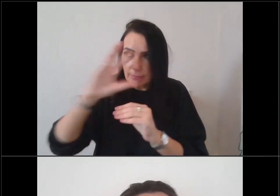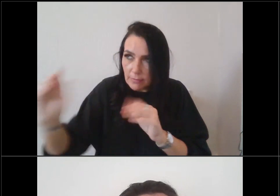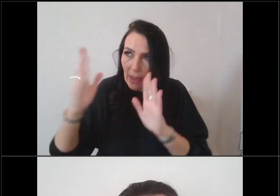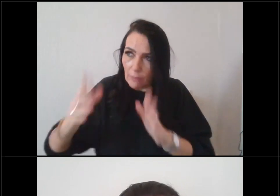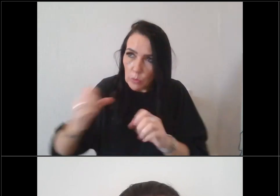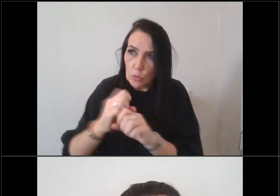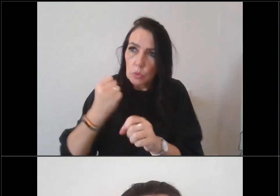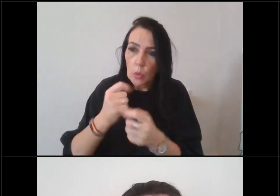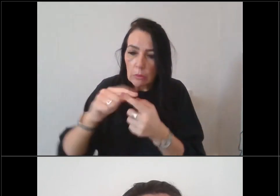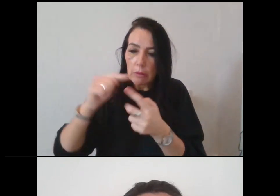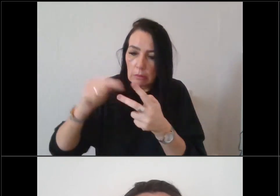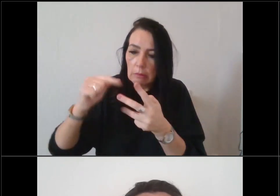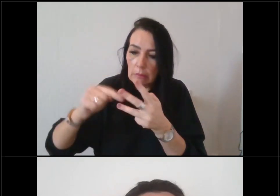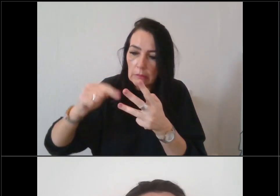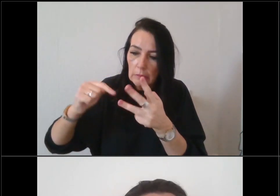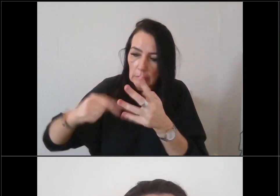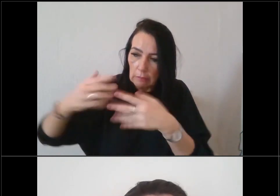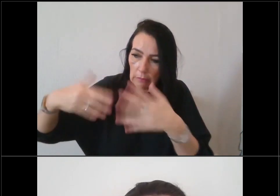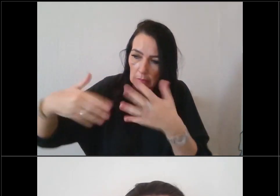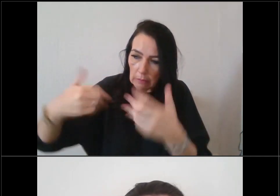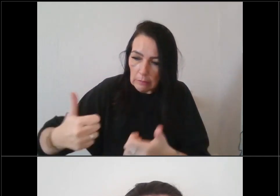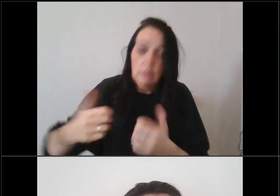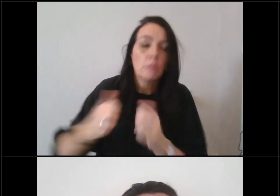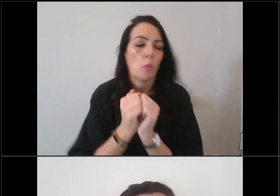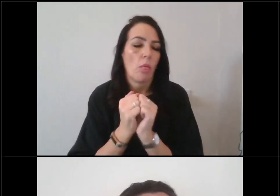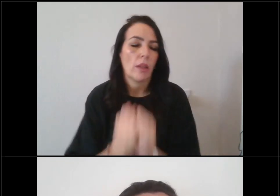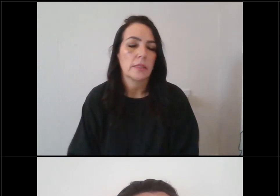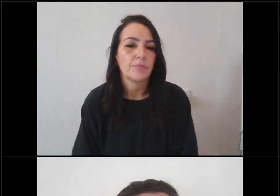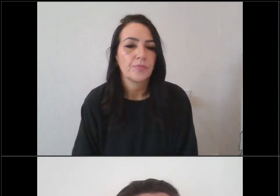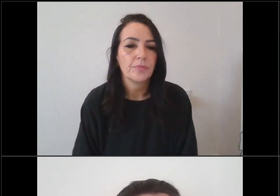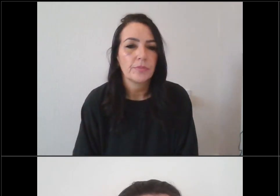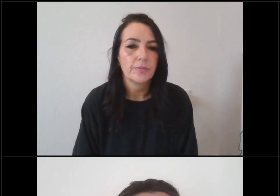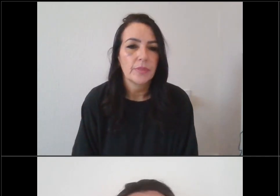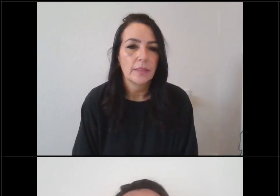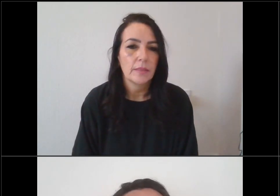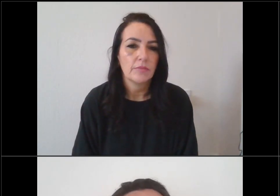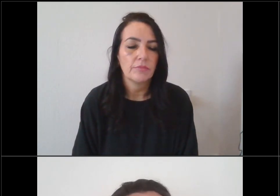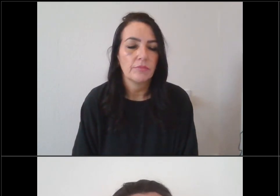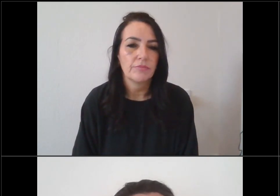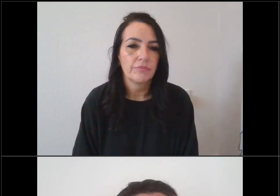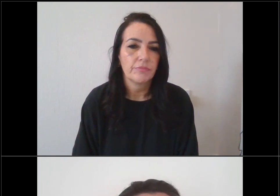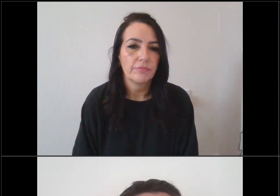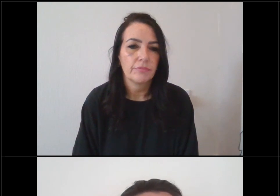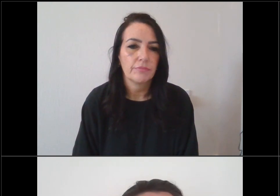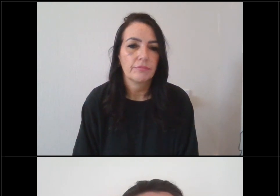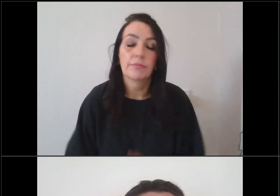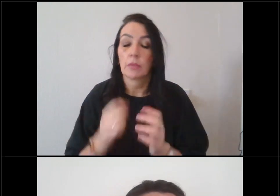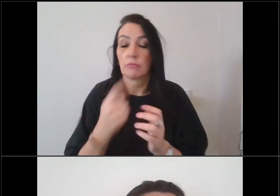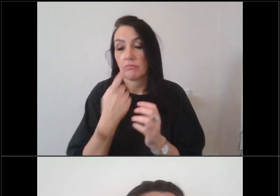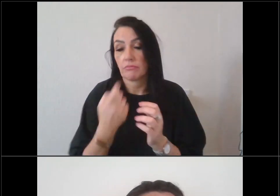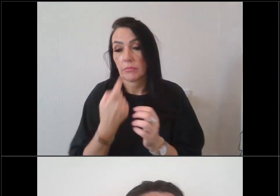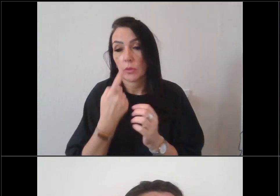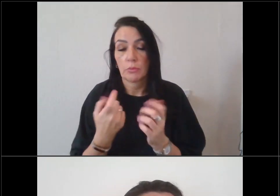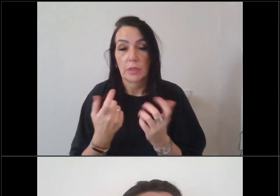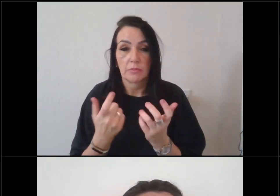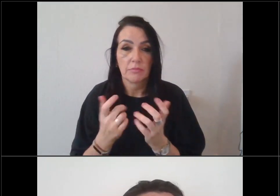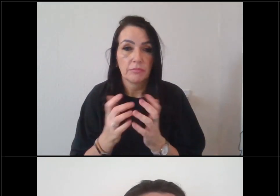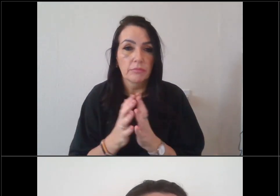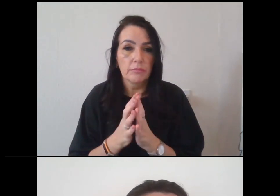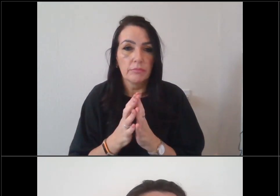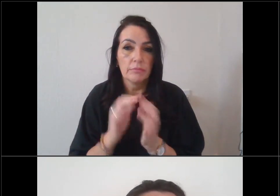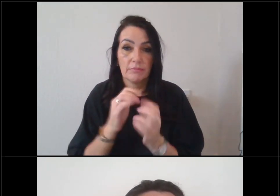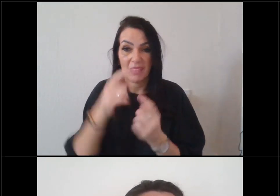we really need to act now, it could be valuable. It might actually be almost the other extreme, that I think sometimes it happens to